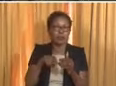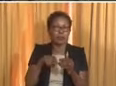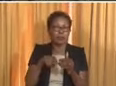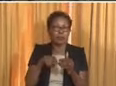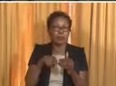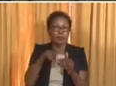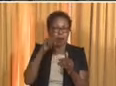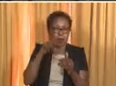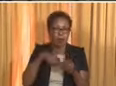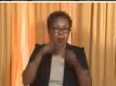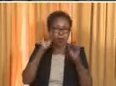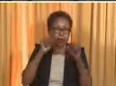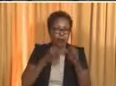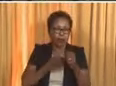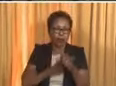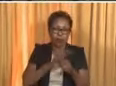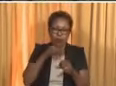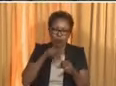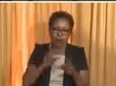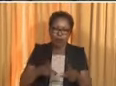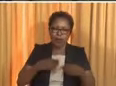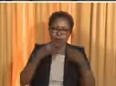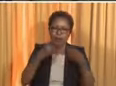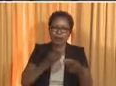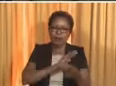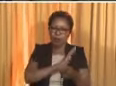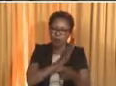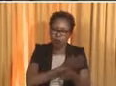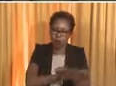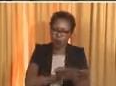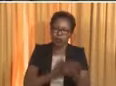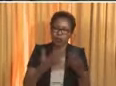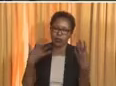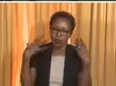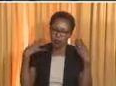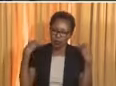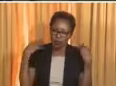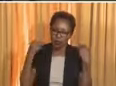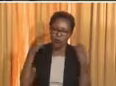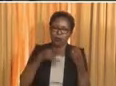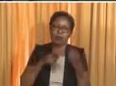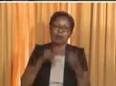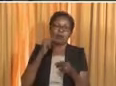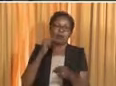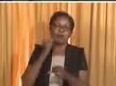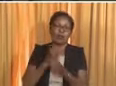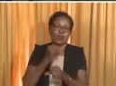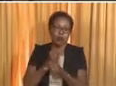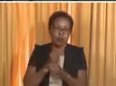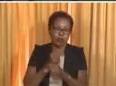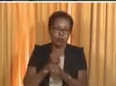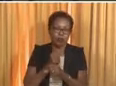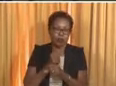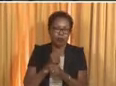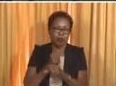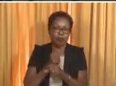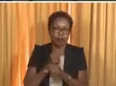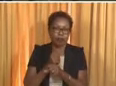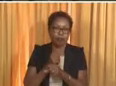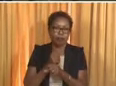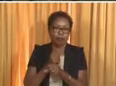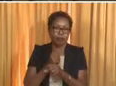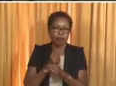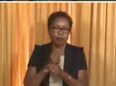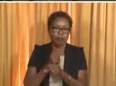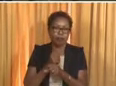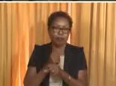be able to use their delegated authority to exercise those functions. To suggest otherwise would result in